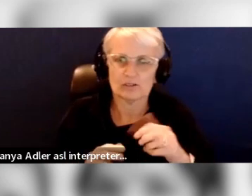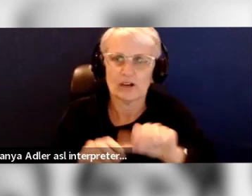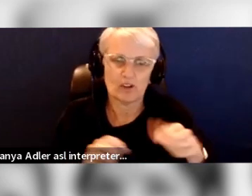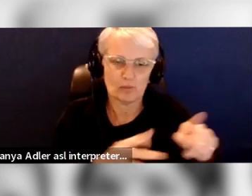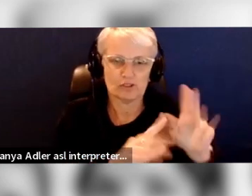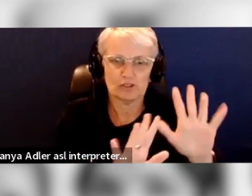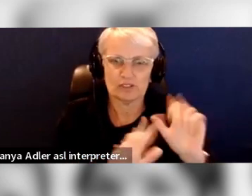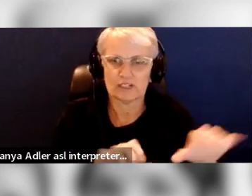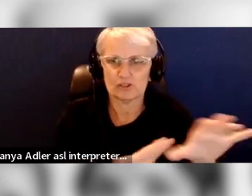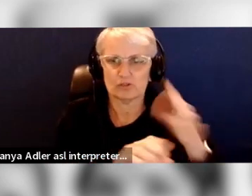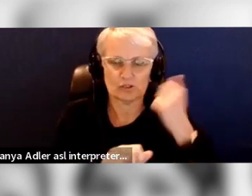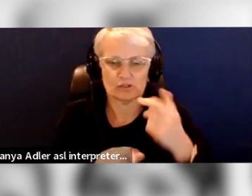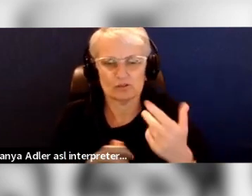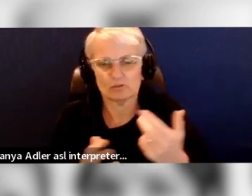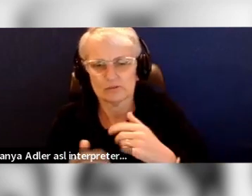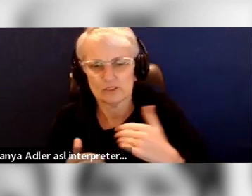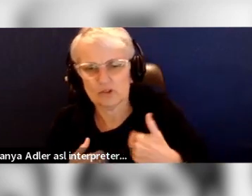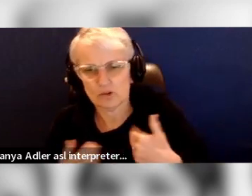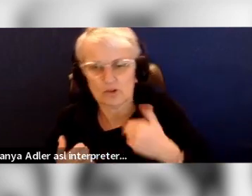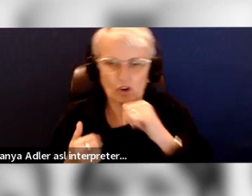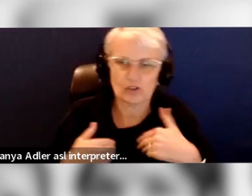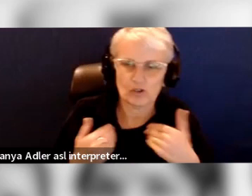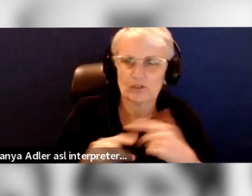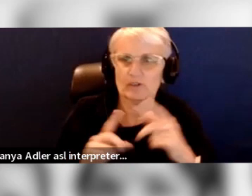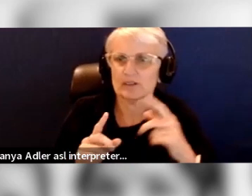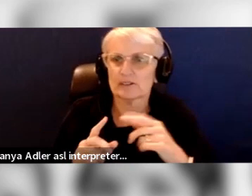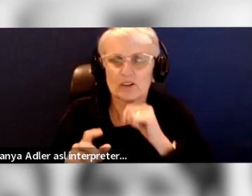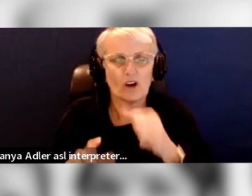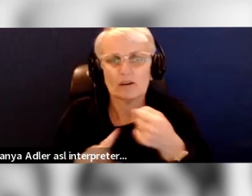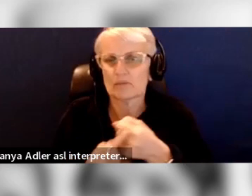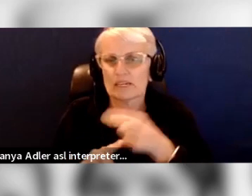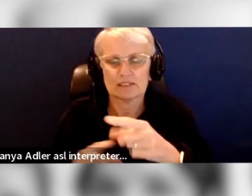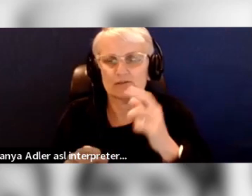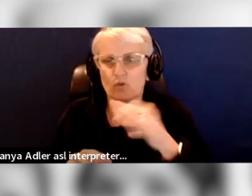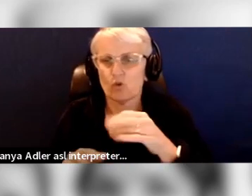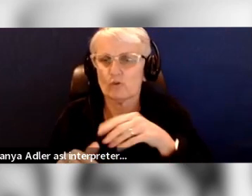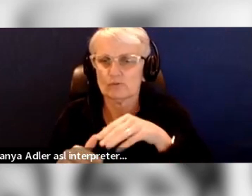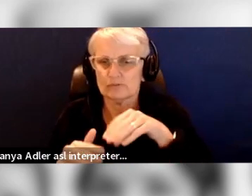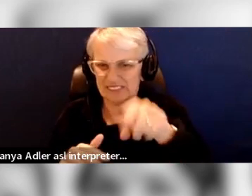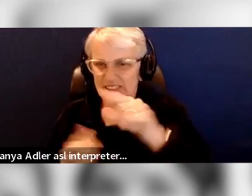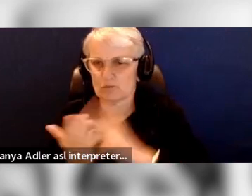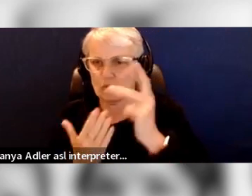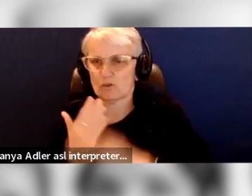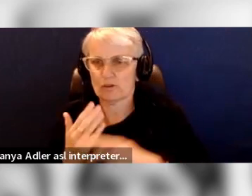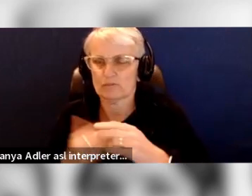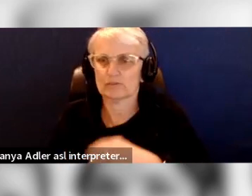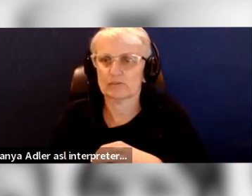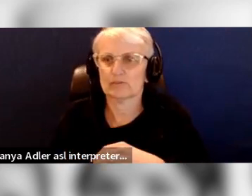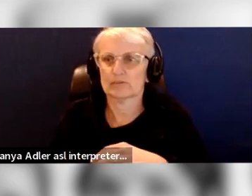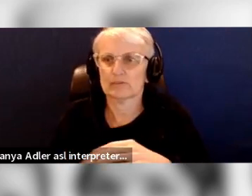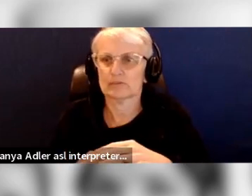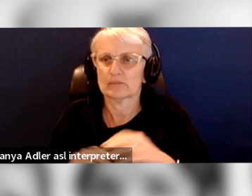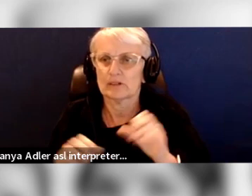you because you are or not youth founded, but they don't impact your eligibility and they don't impact your